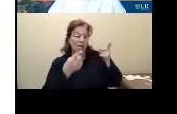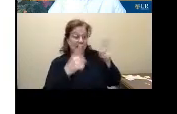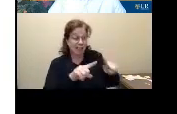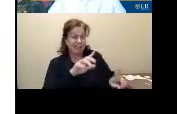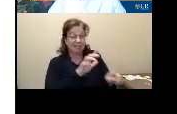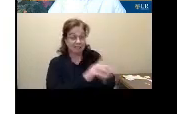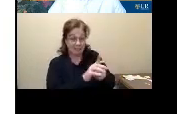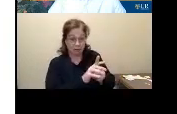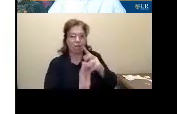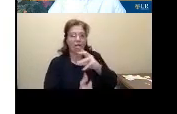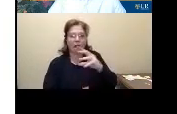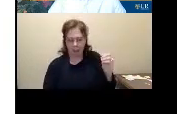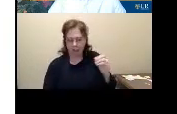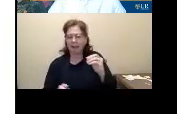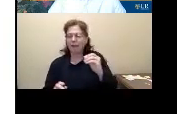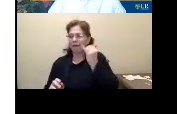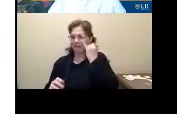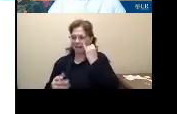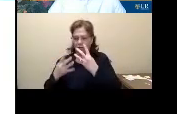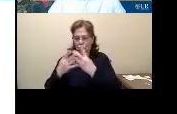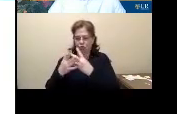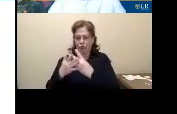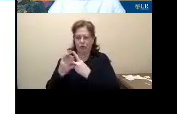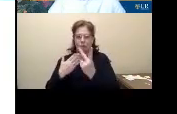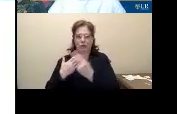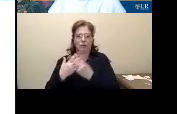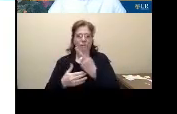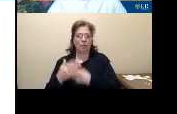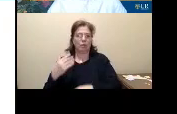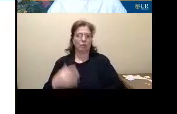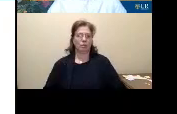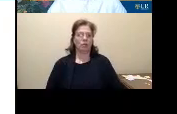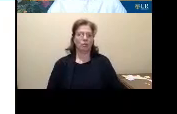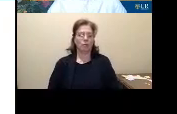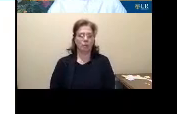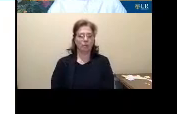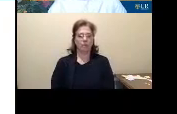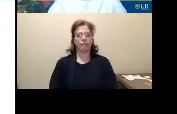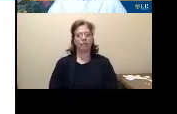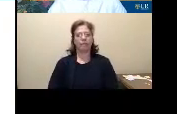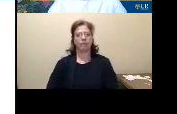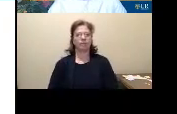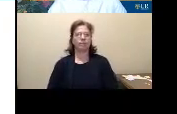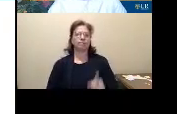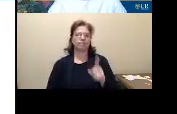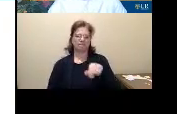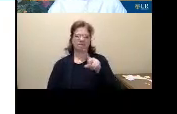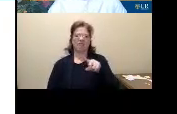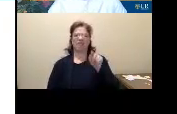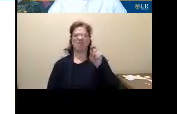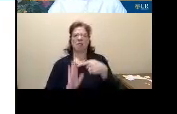and patients in the lung screening program. So here's a couple shots from our website.